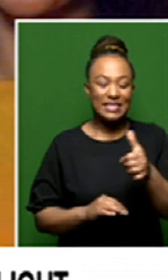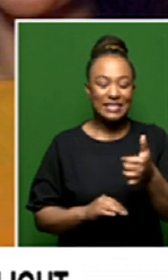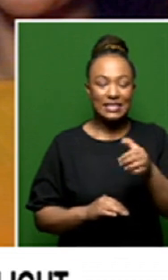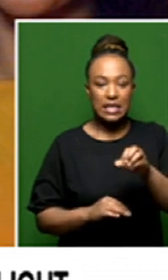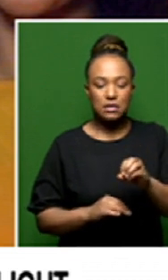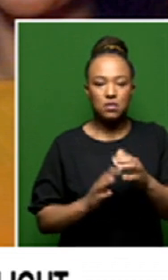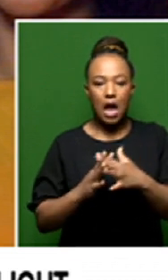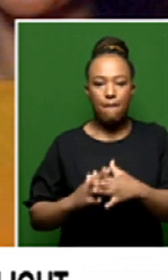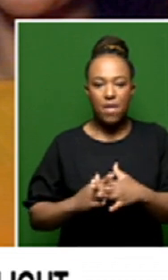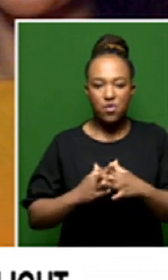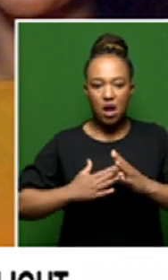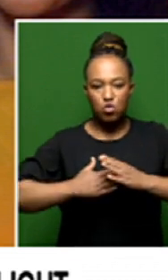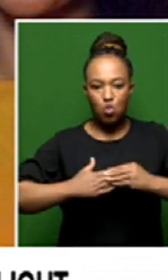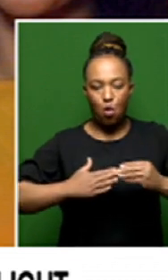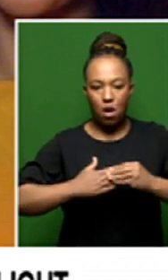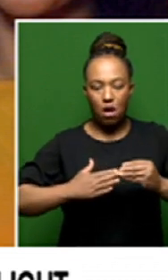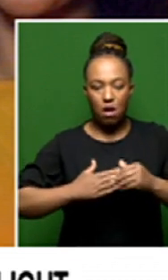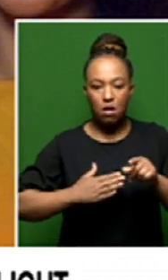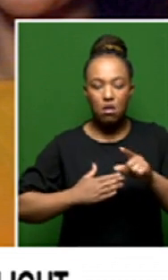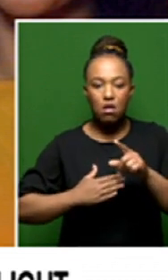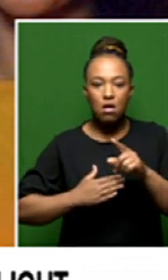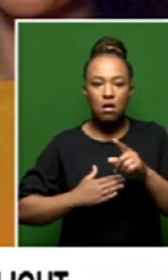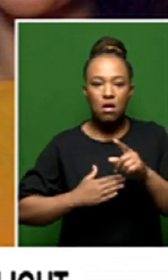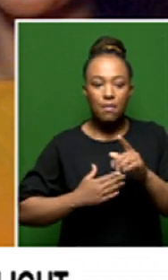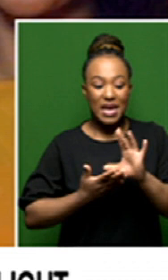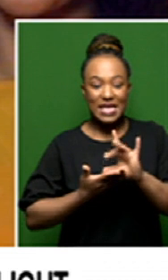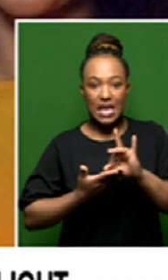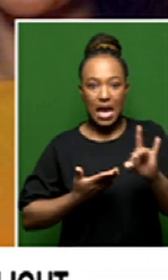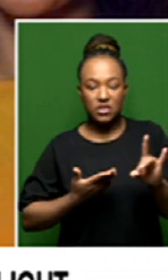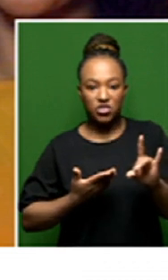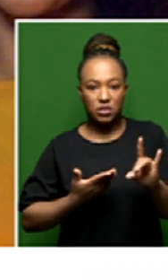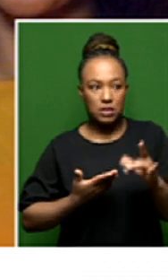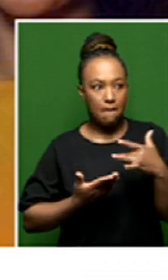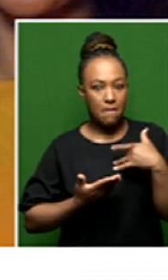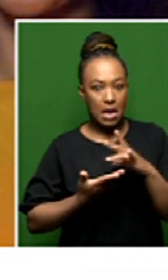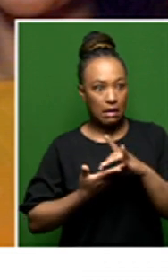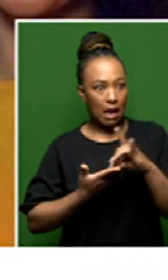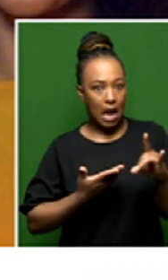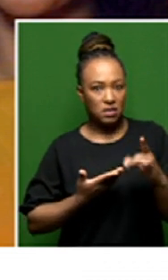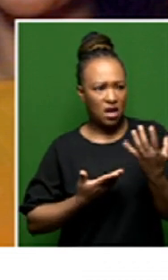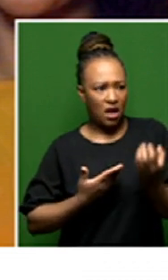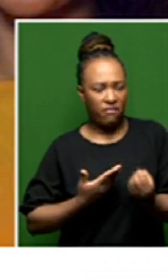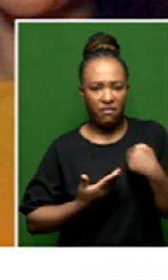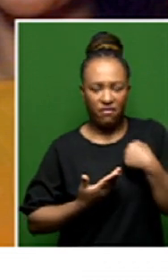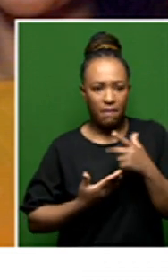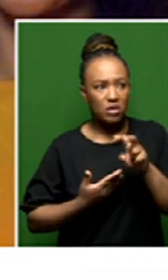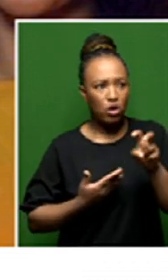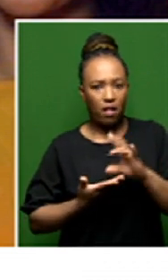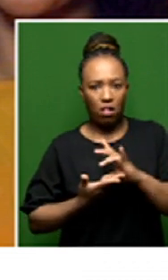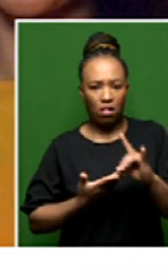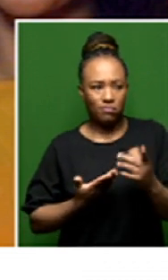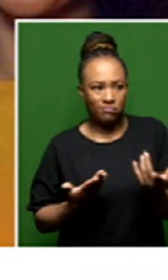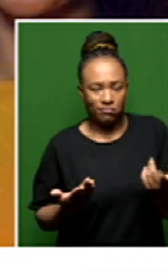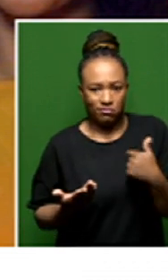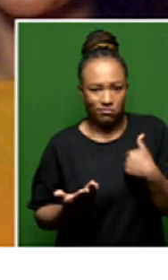$60, which I was expected to pay that in cash. I do not travel with cash. I still have not paid for that